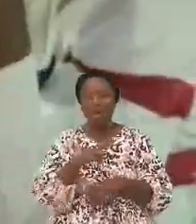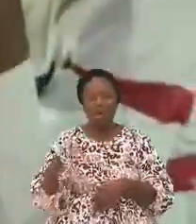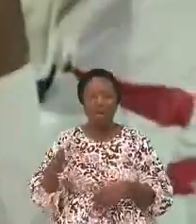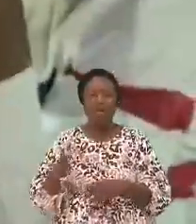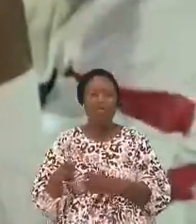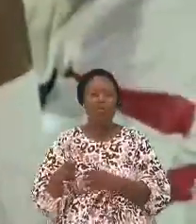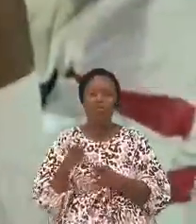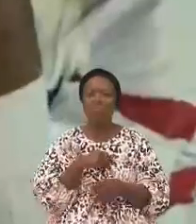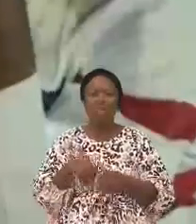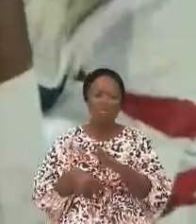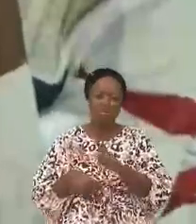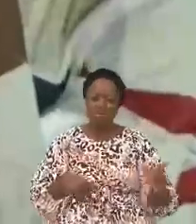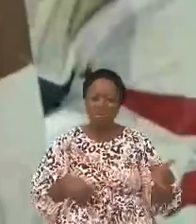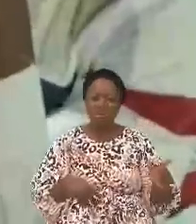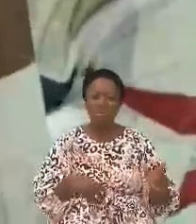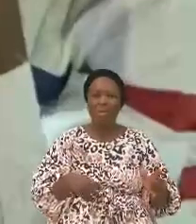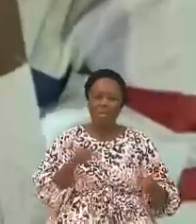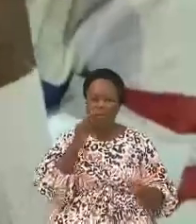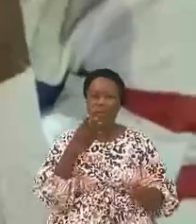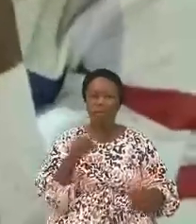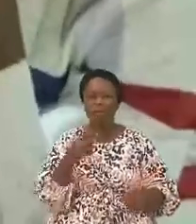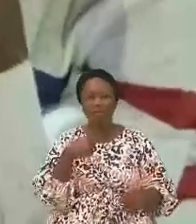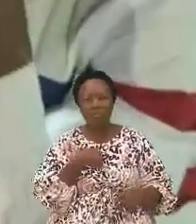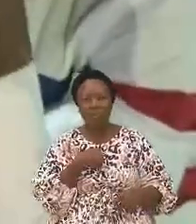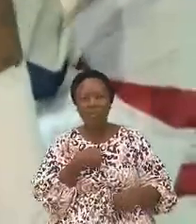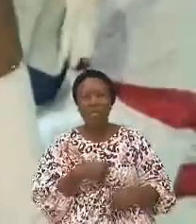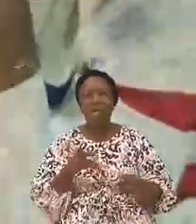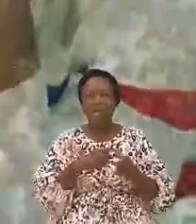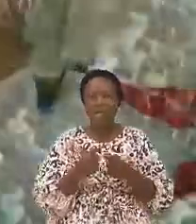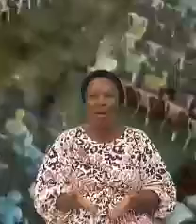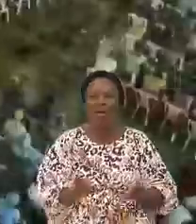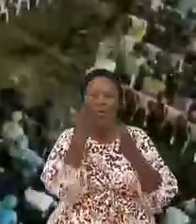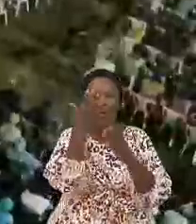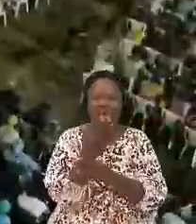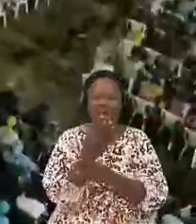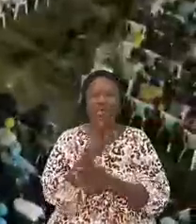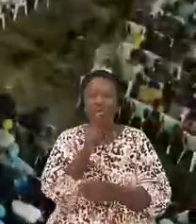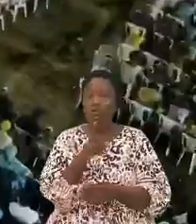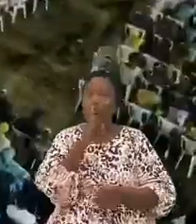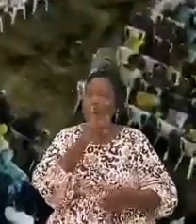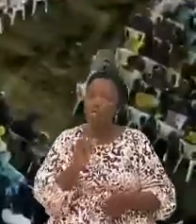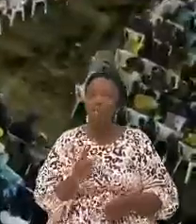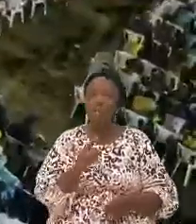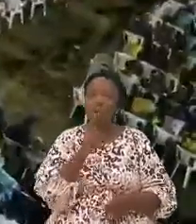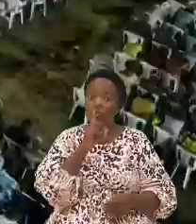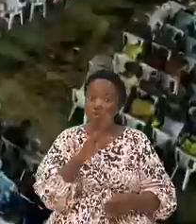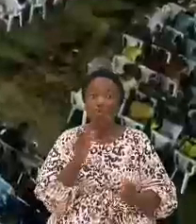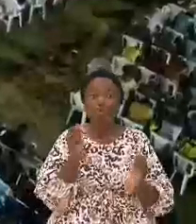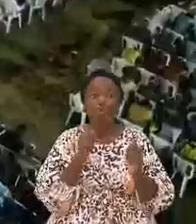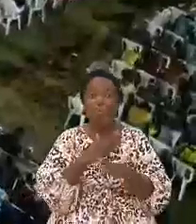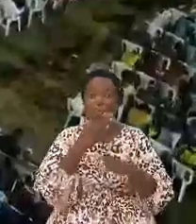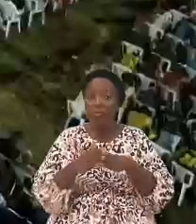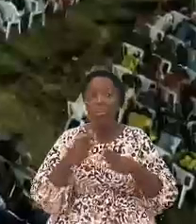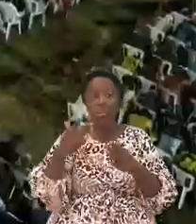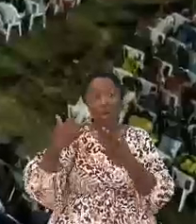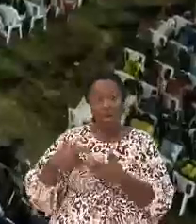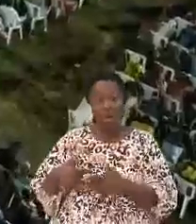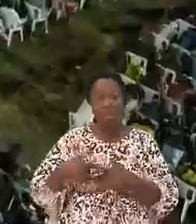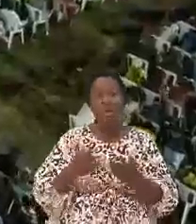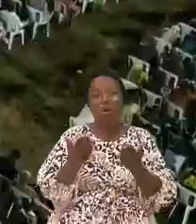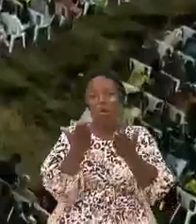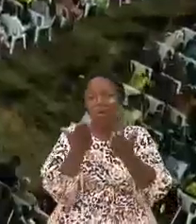that hand. On the right, in front of me, on the left, raise up that hand. You